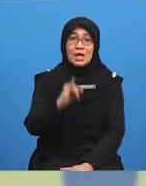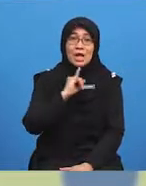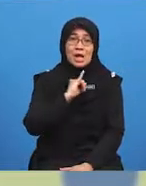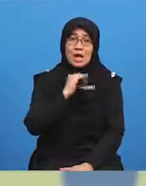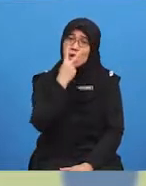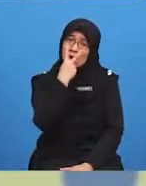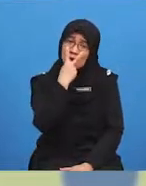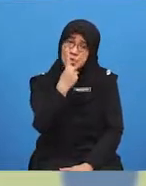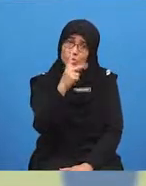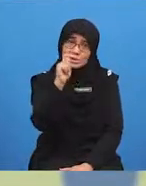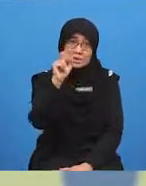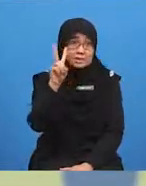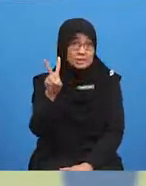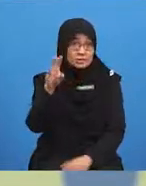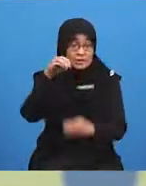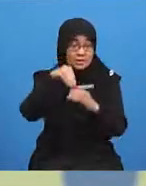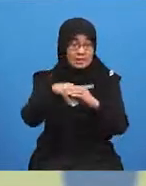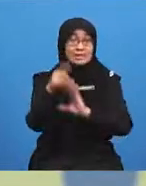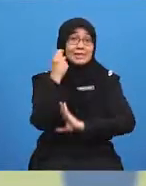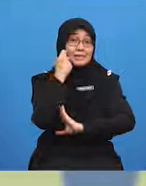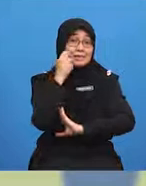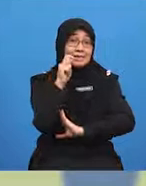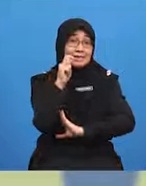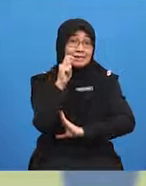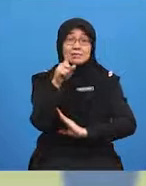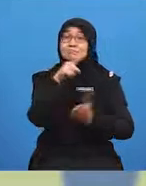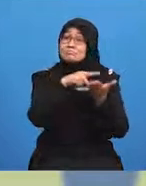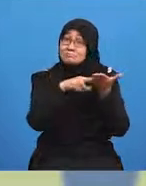I watch television in the...